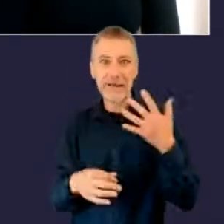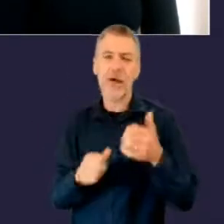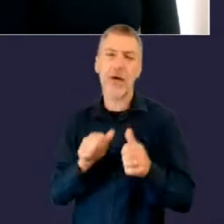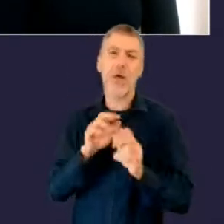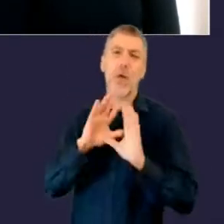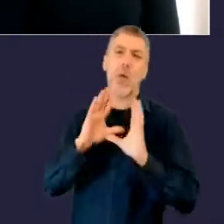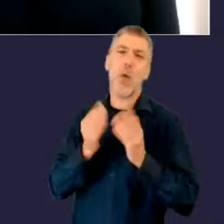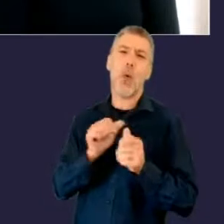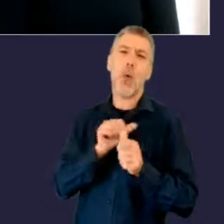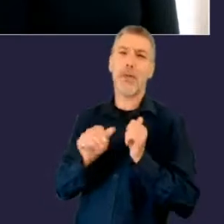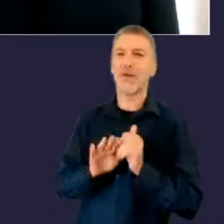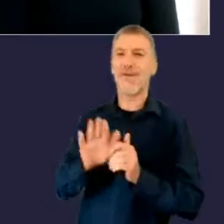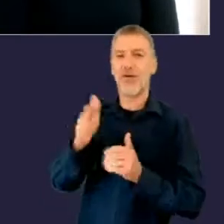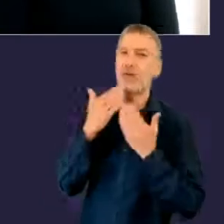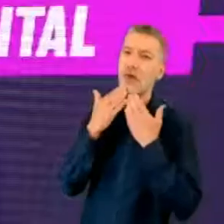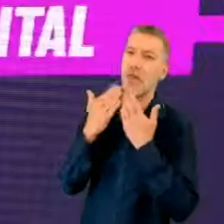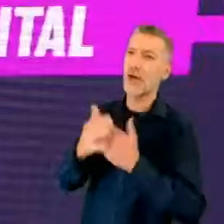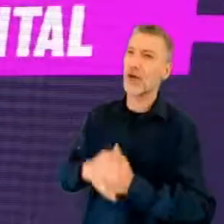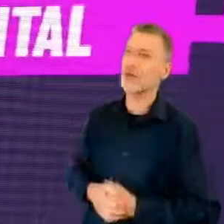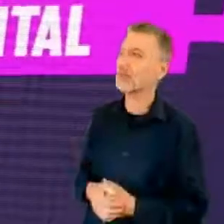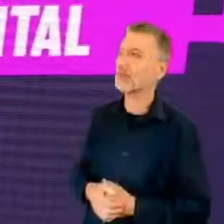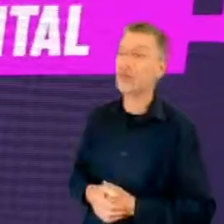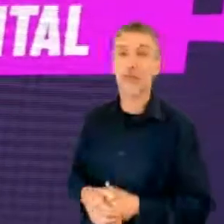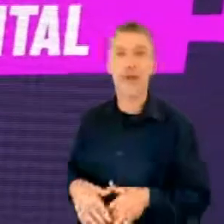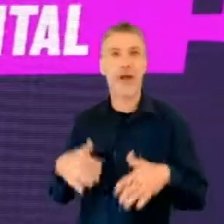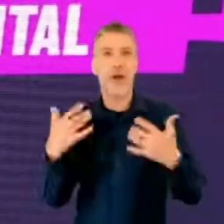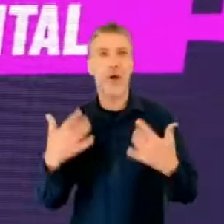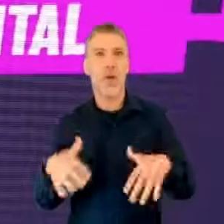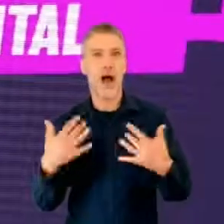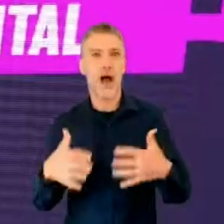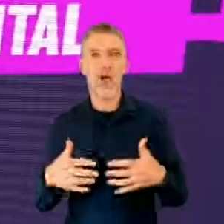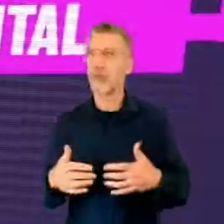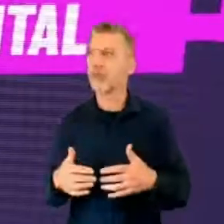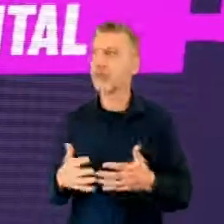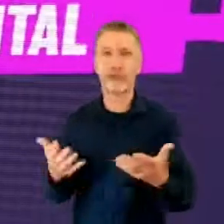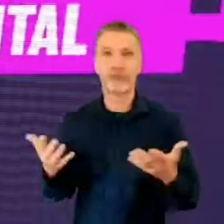so much. Wow, that was awesome.